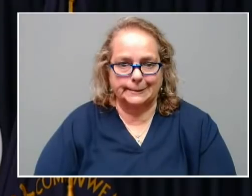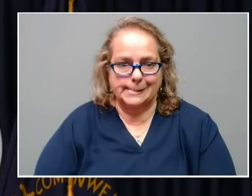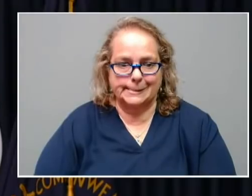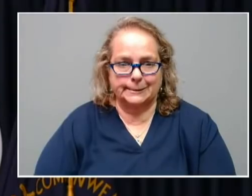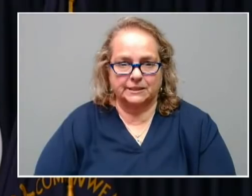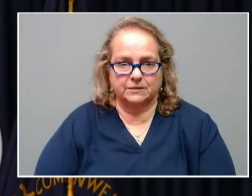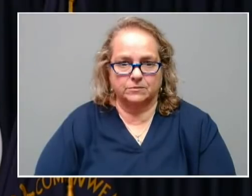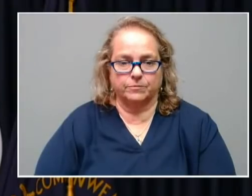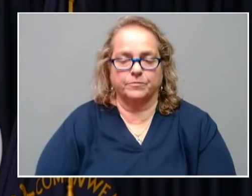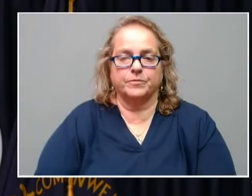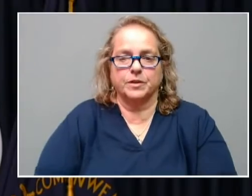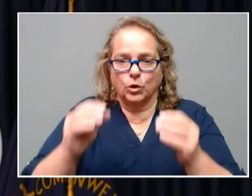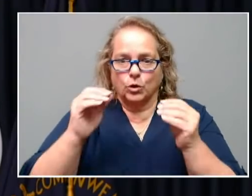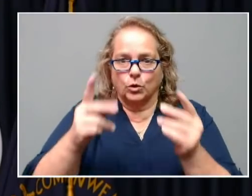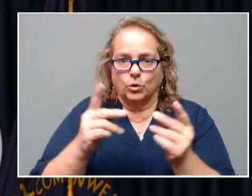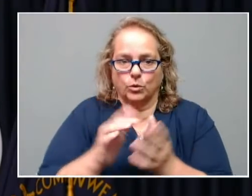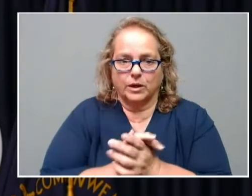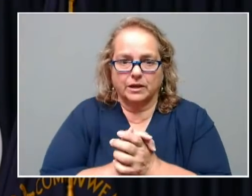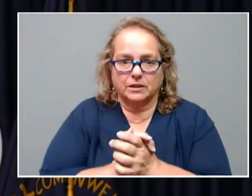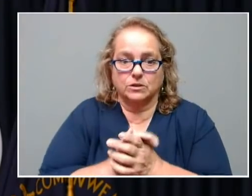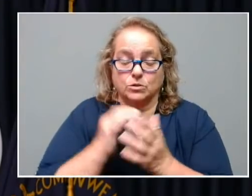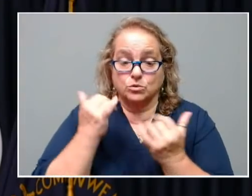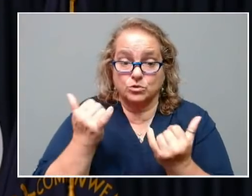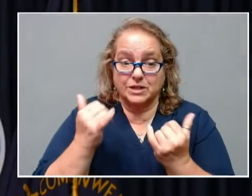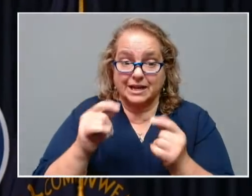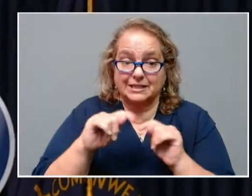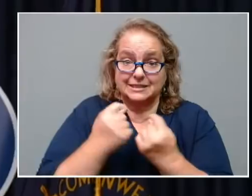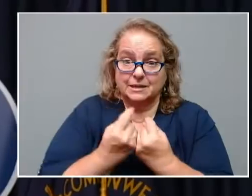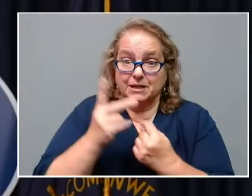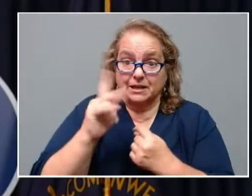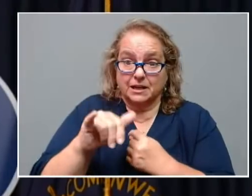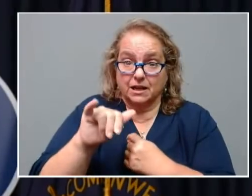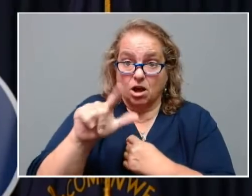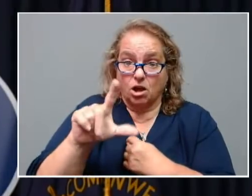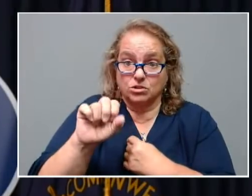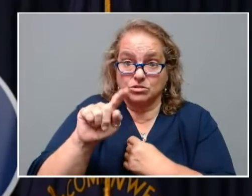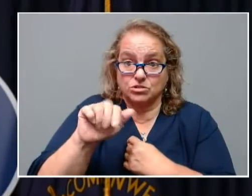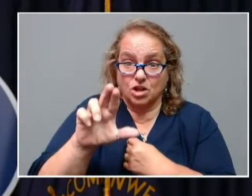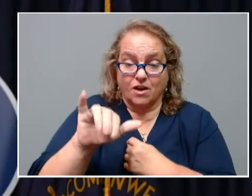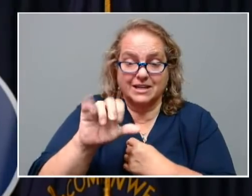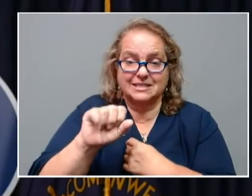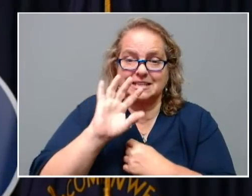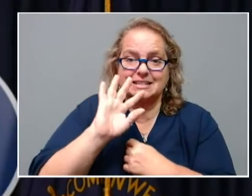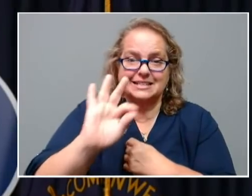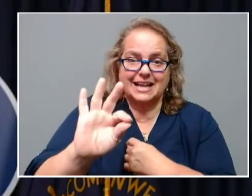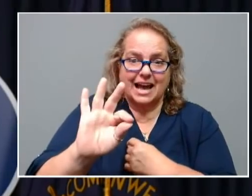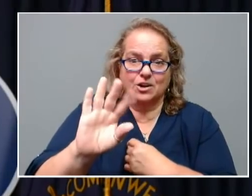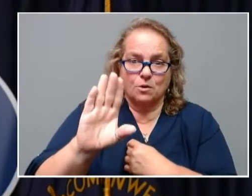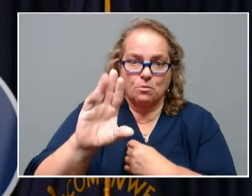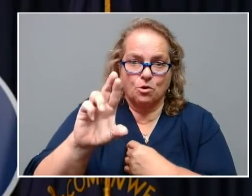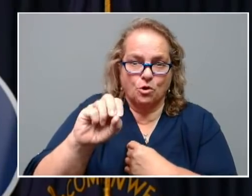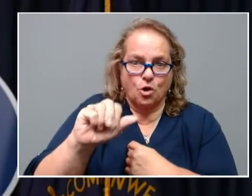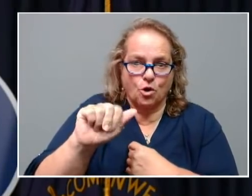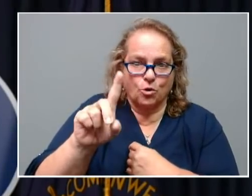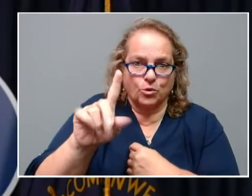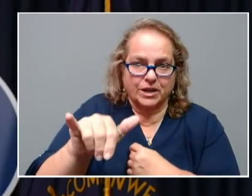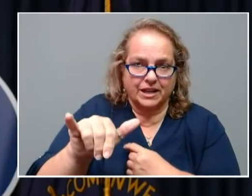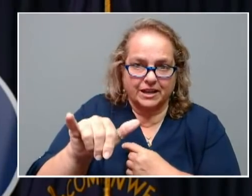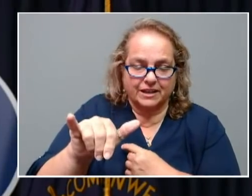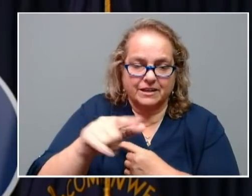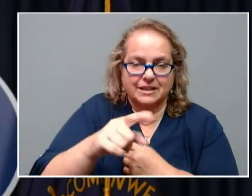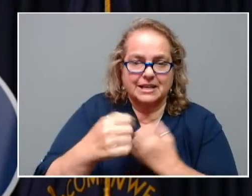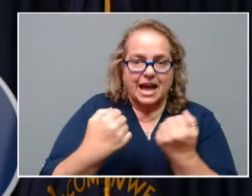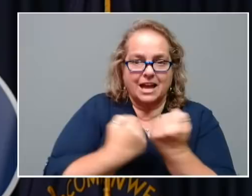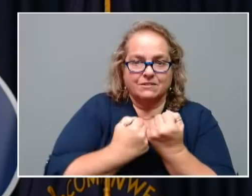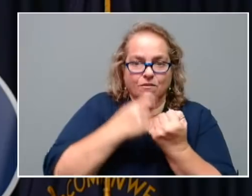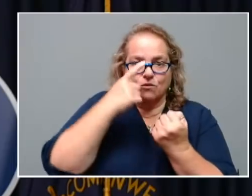All right. And today's Team Kentucky All-Star is 9-year-old Brody Fromholt. He's an advocate for other kids across the